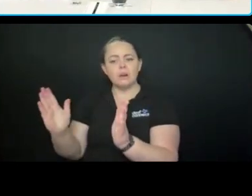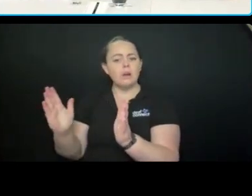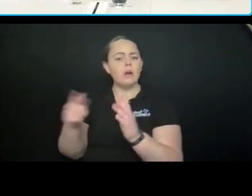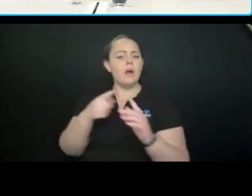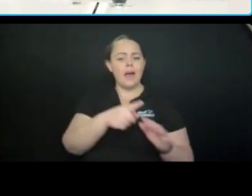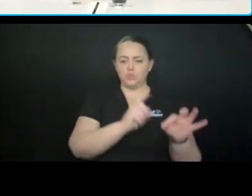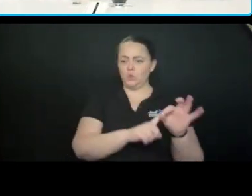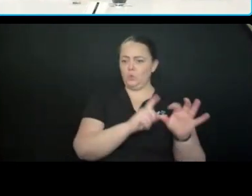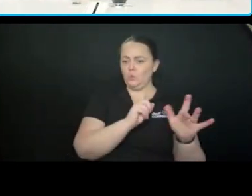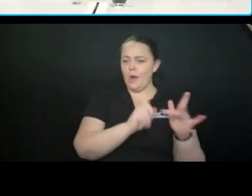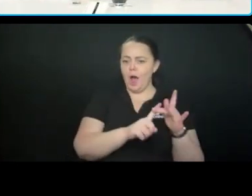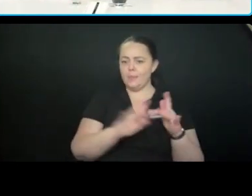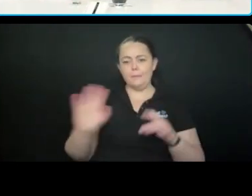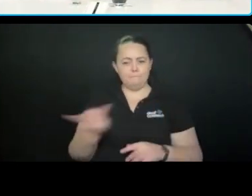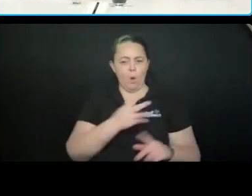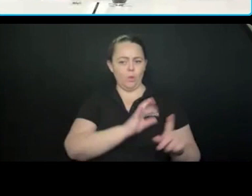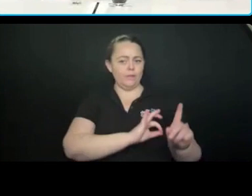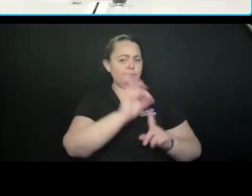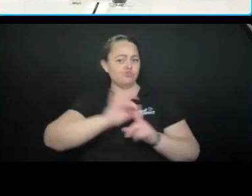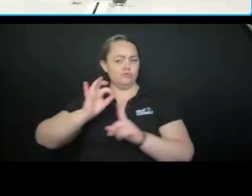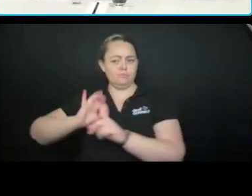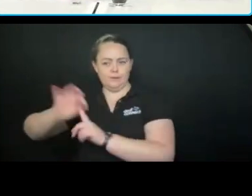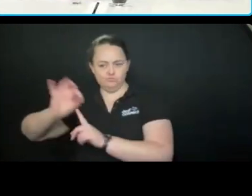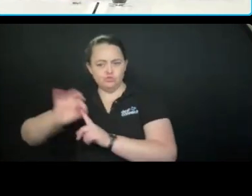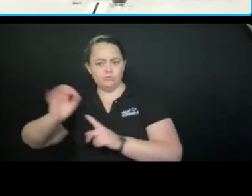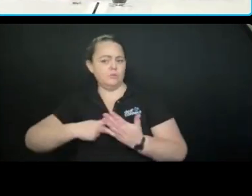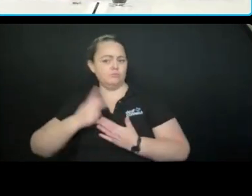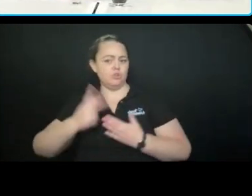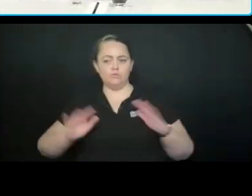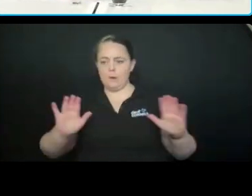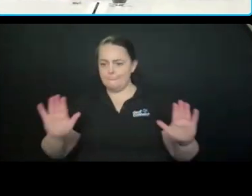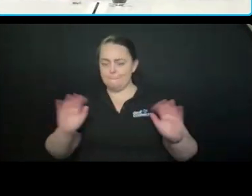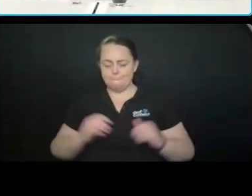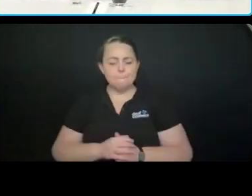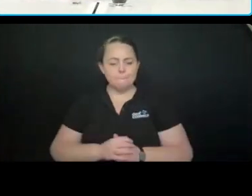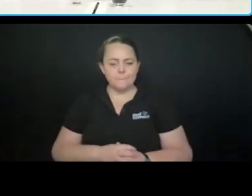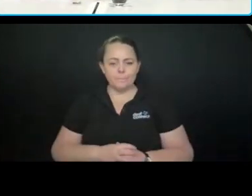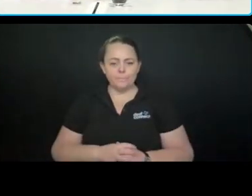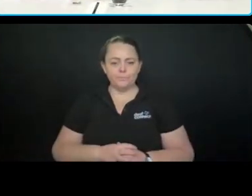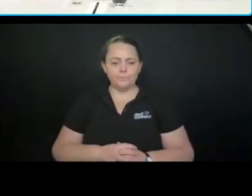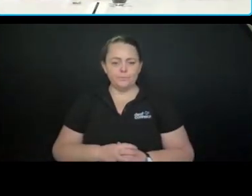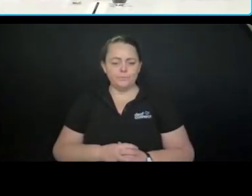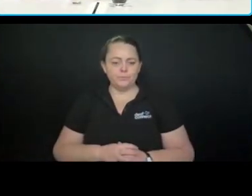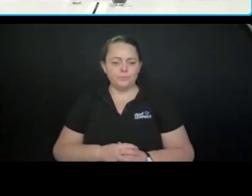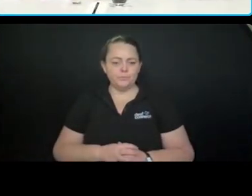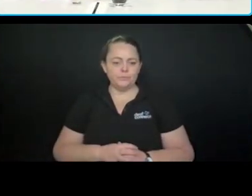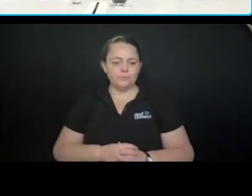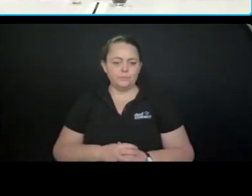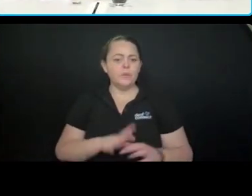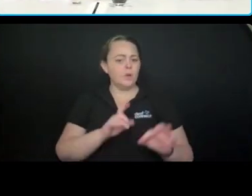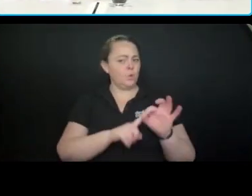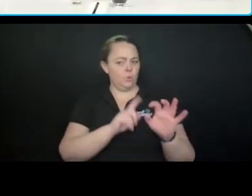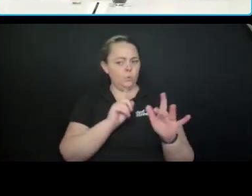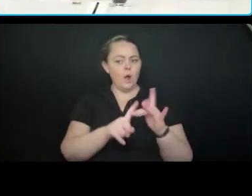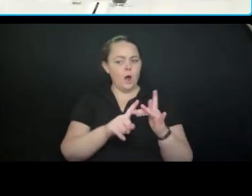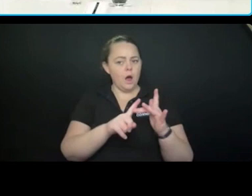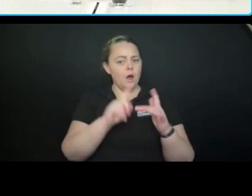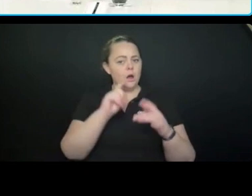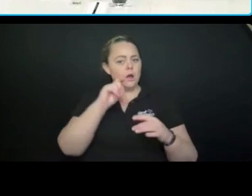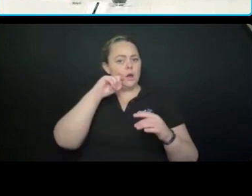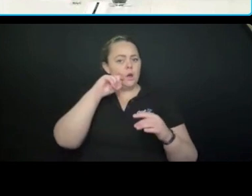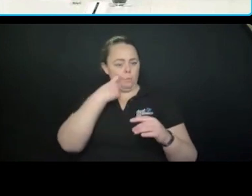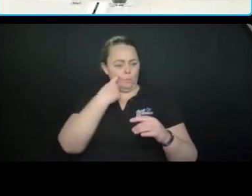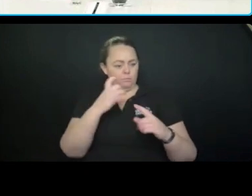in a sense. So from a provider perspective, the quality indicator program plays a really big part for